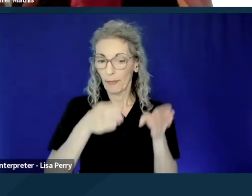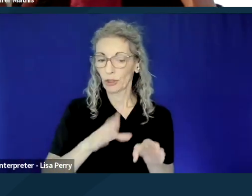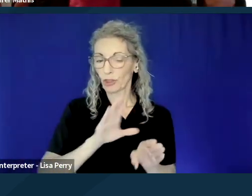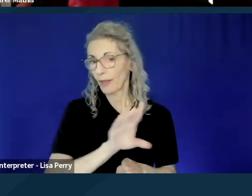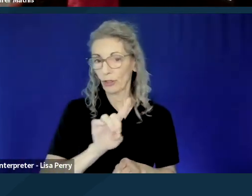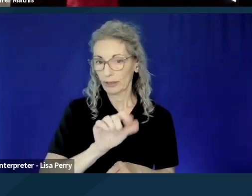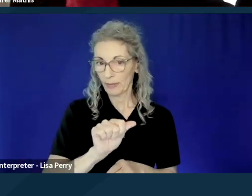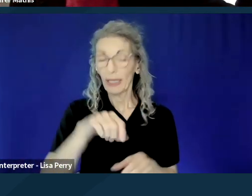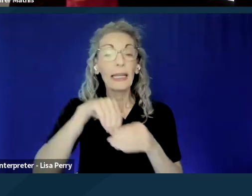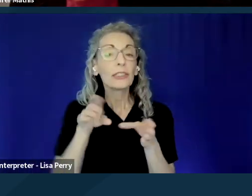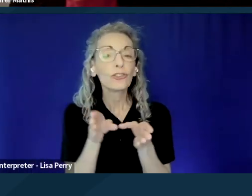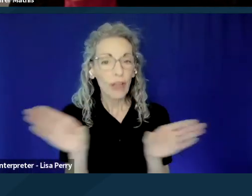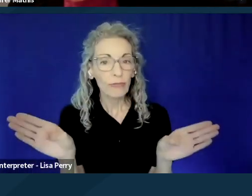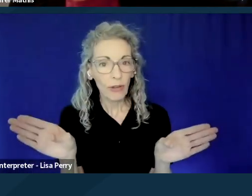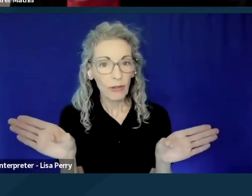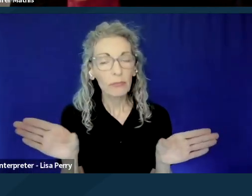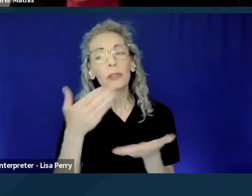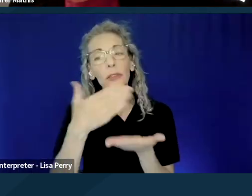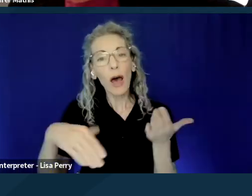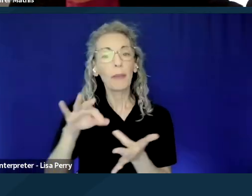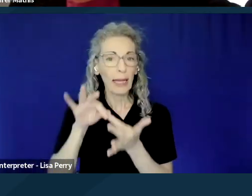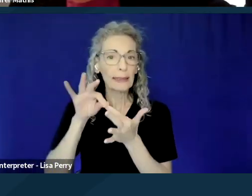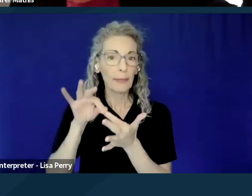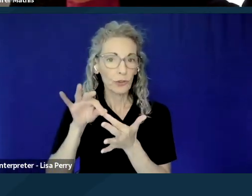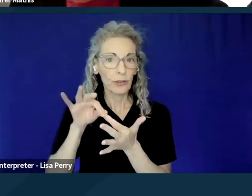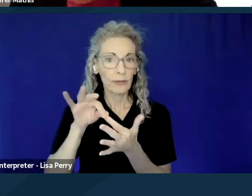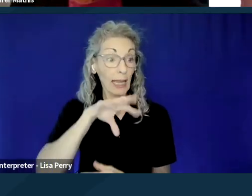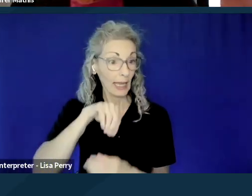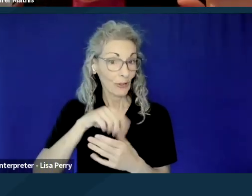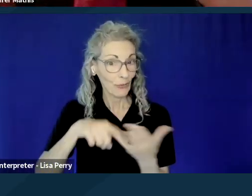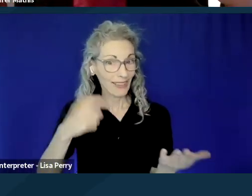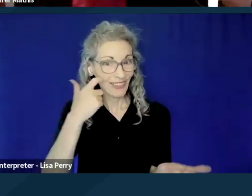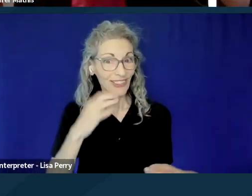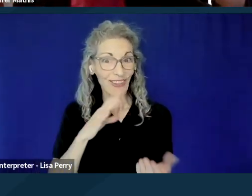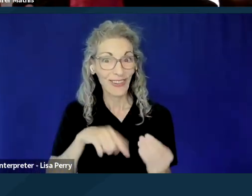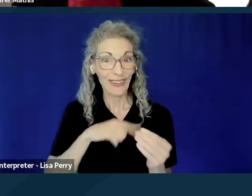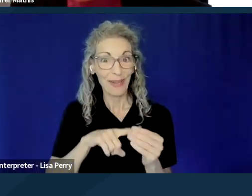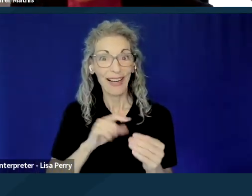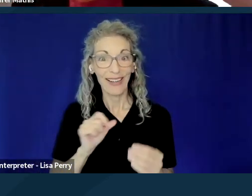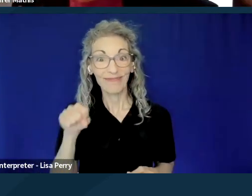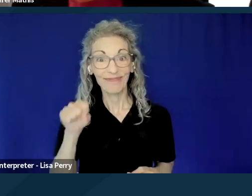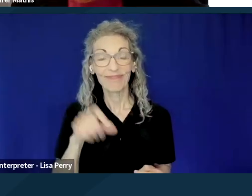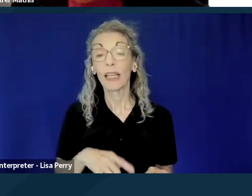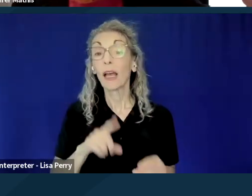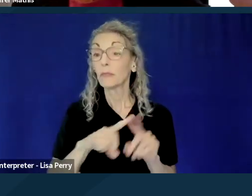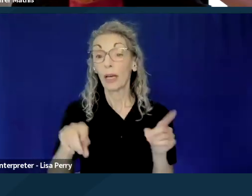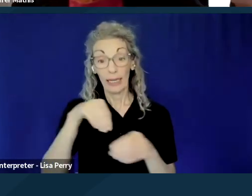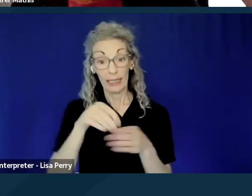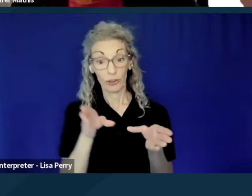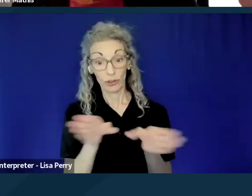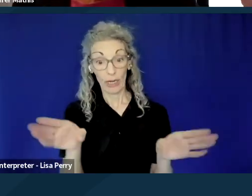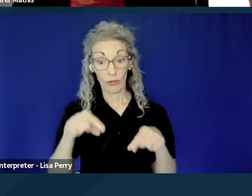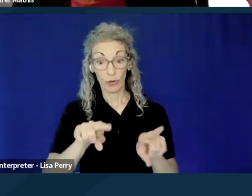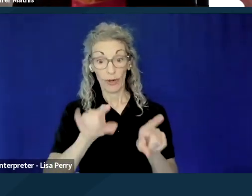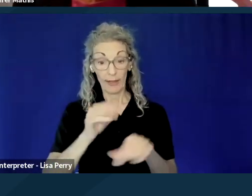generally. And there are exceptions, including what we just talked about. But generally, during that process, they can't